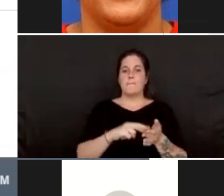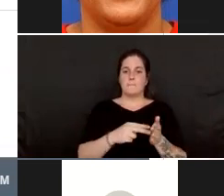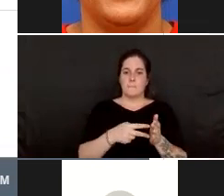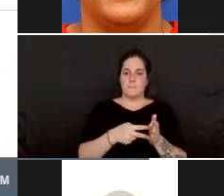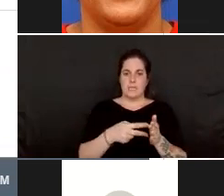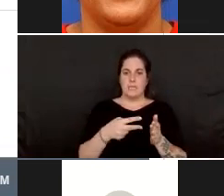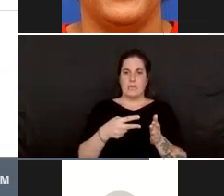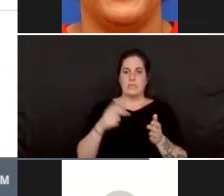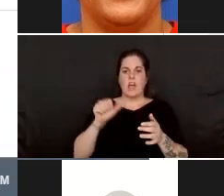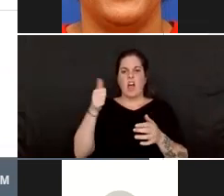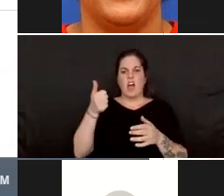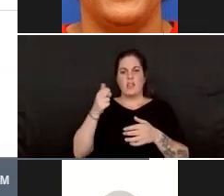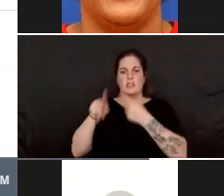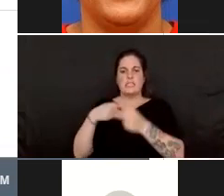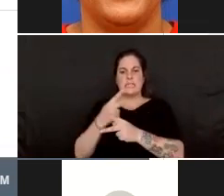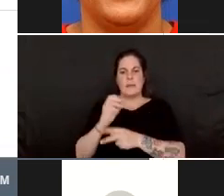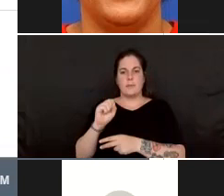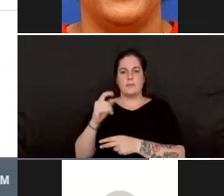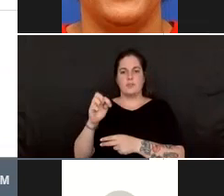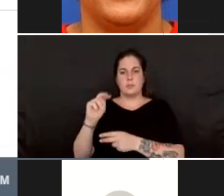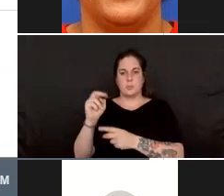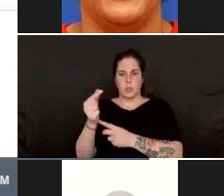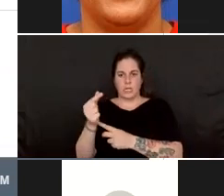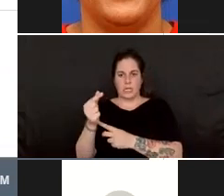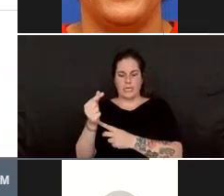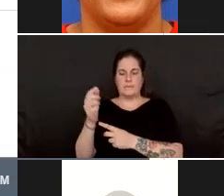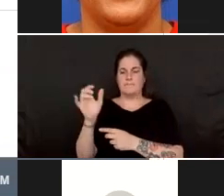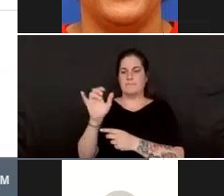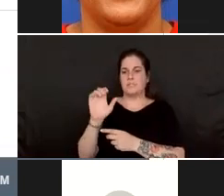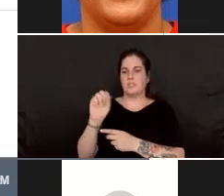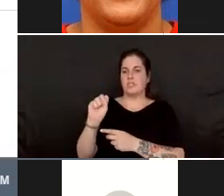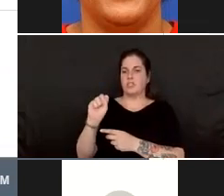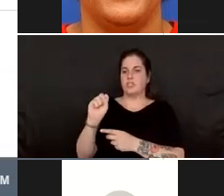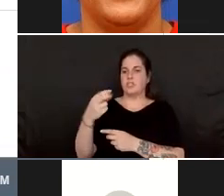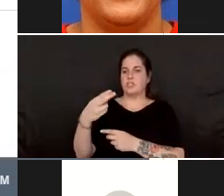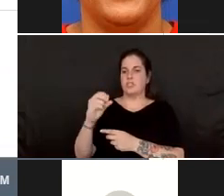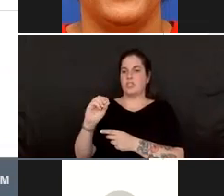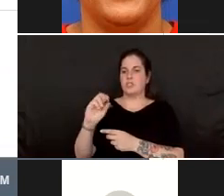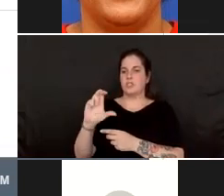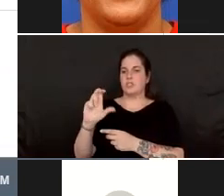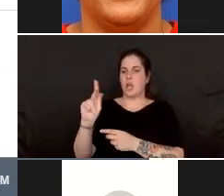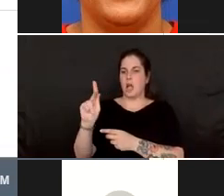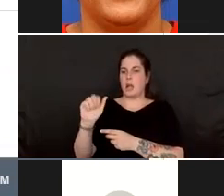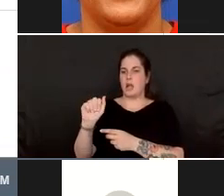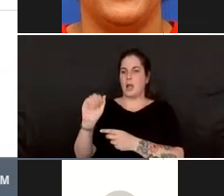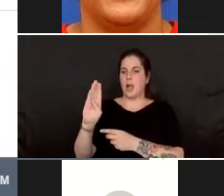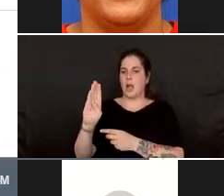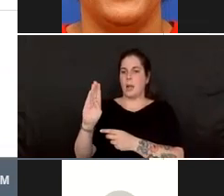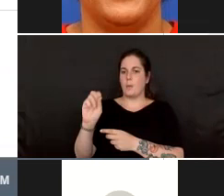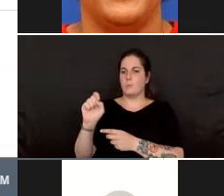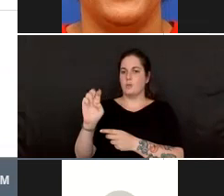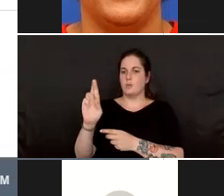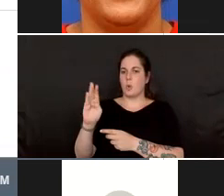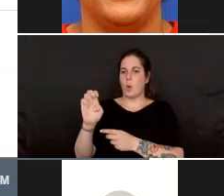the other type of spring that I want to talk about is a shock absorber. Now, I may be talking to folk who